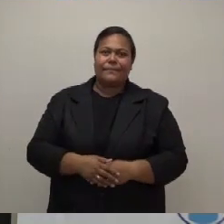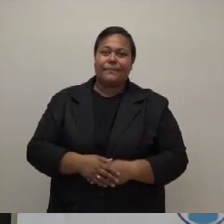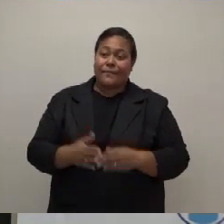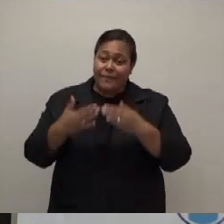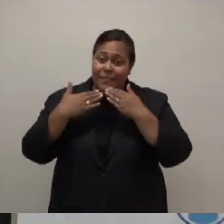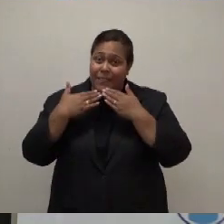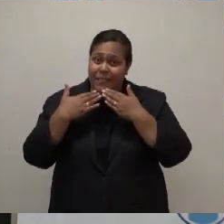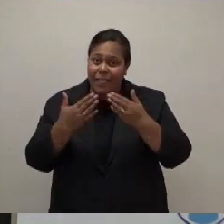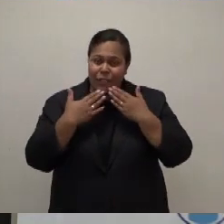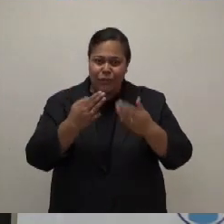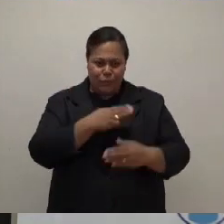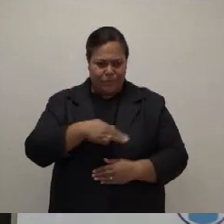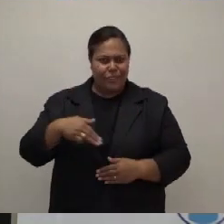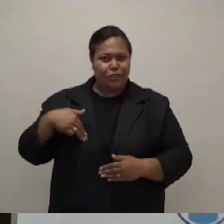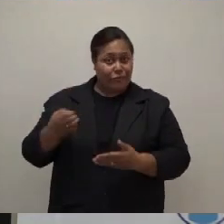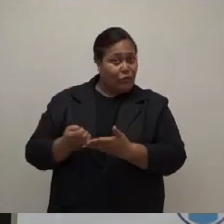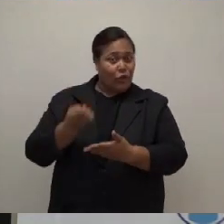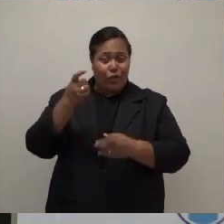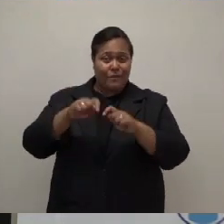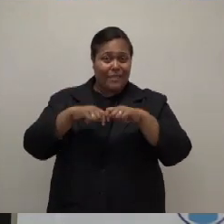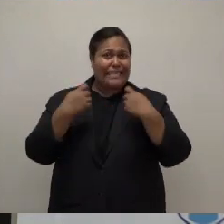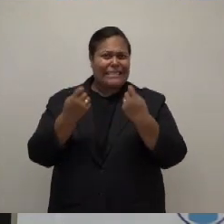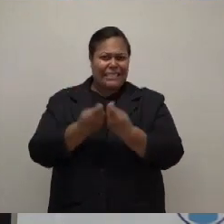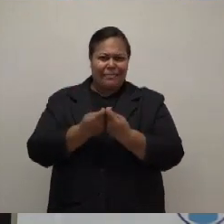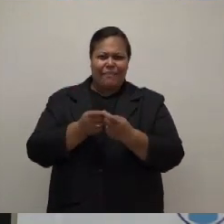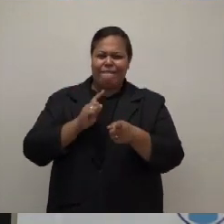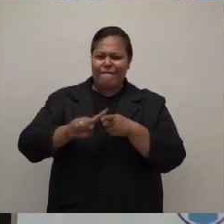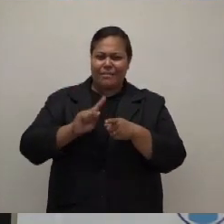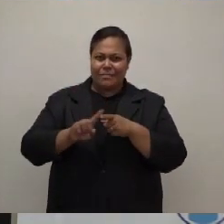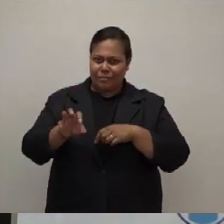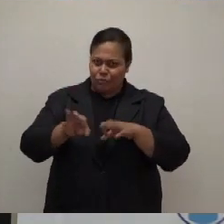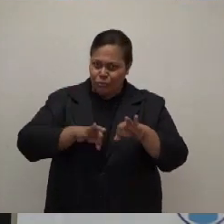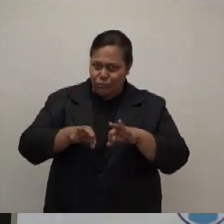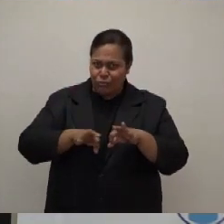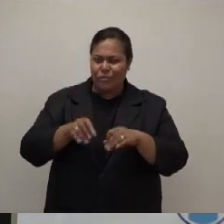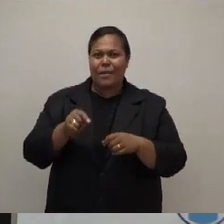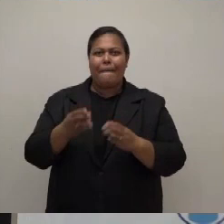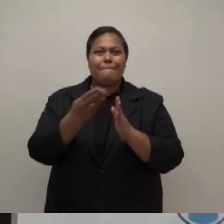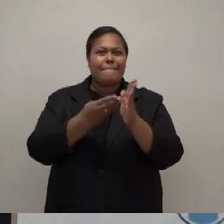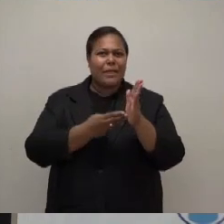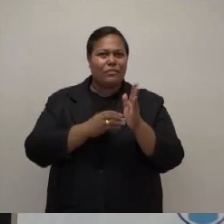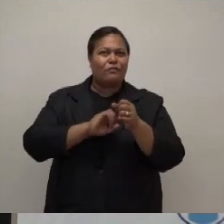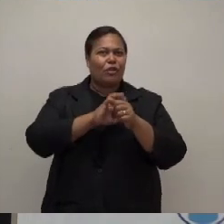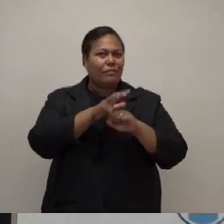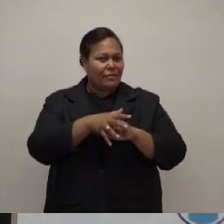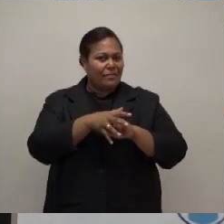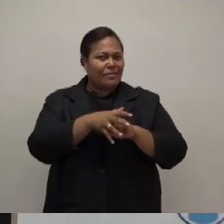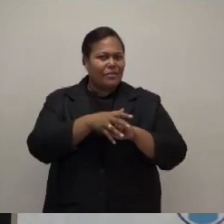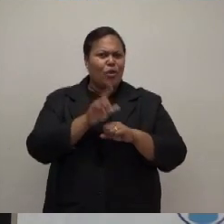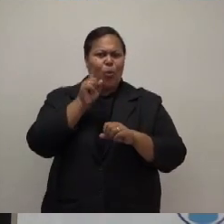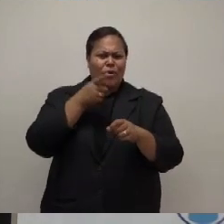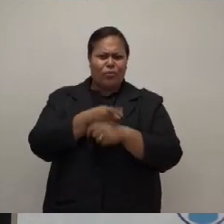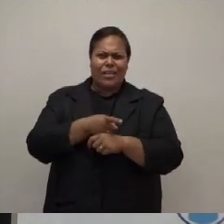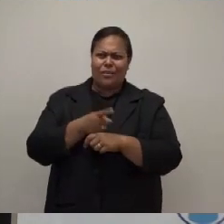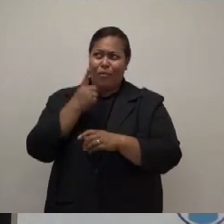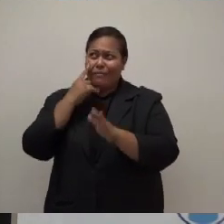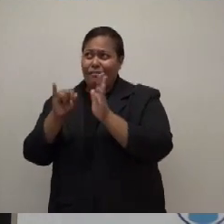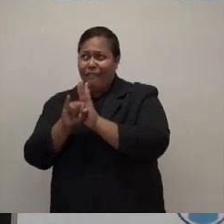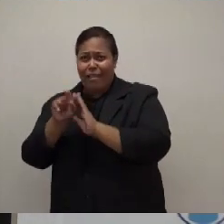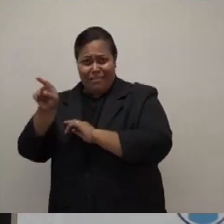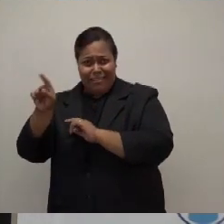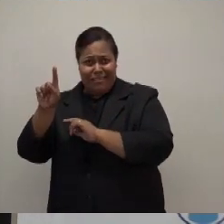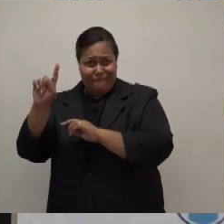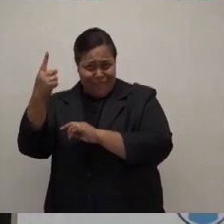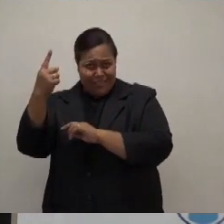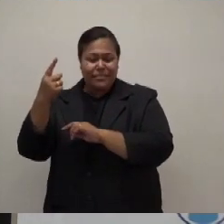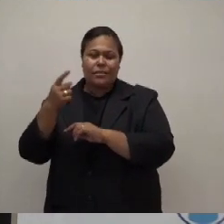Binaka to our Ministry of Economy team who quickly put together a COVID response budget just 1 week after our first case. and to